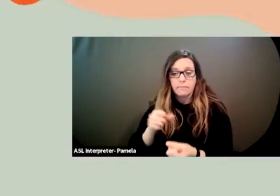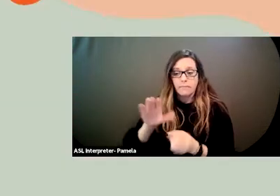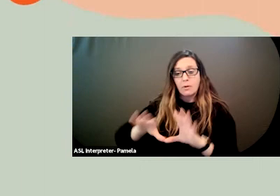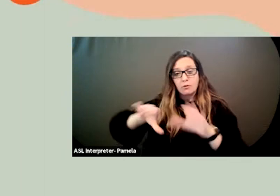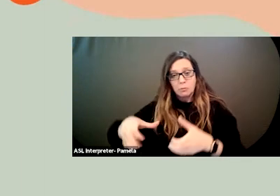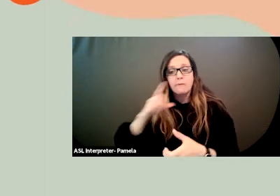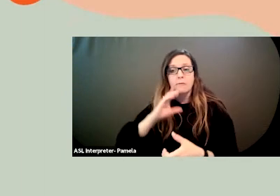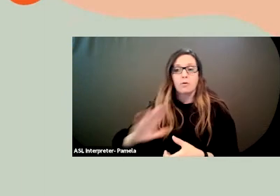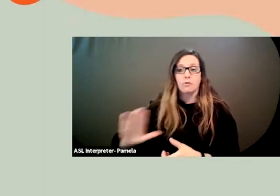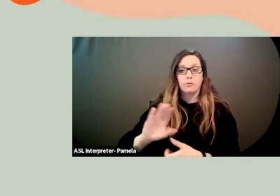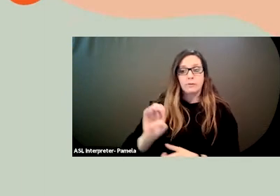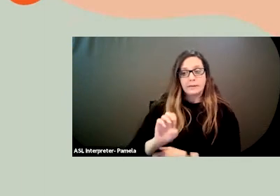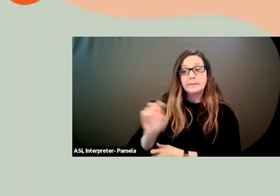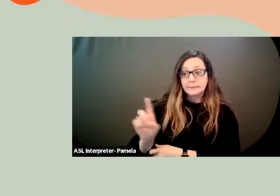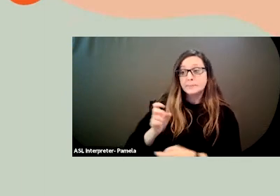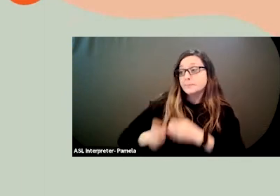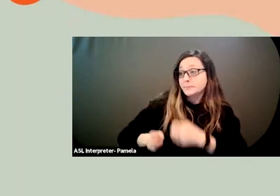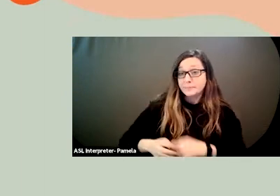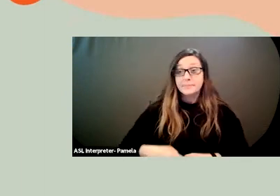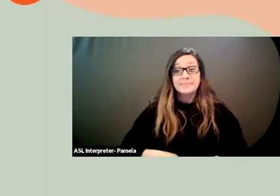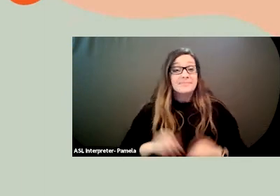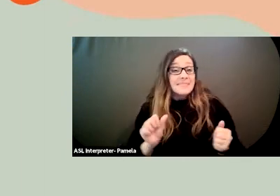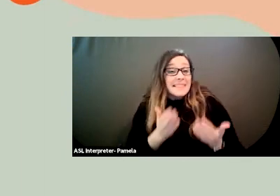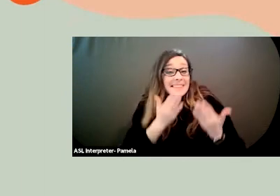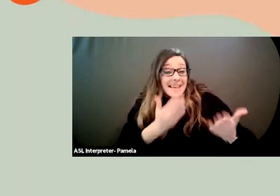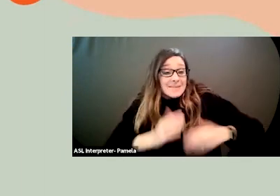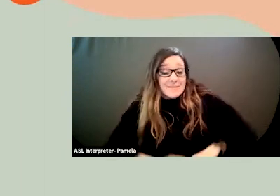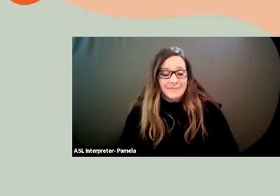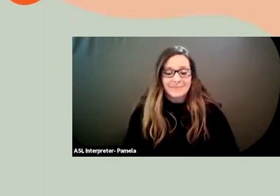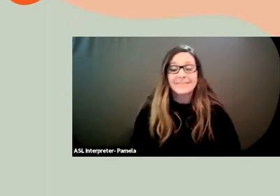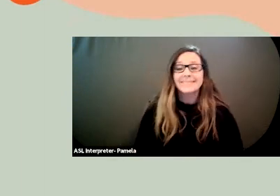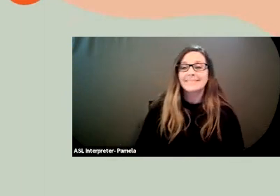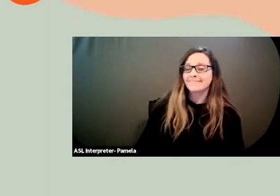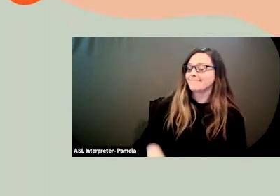Great. If anyone has any questions, feel free to post them in the chat.